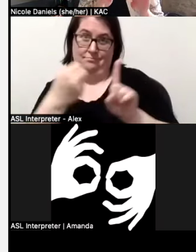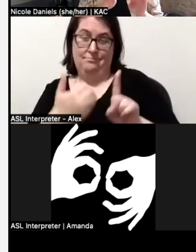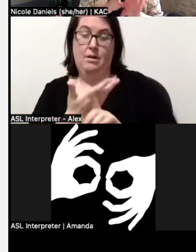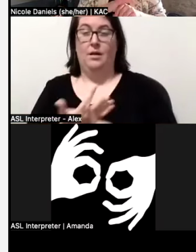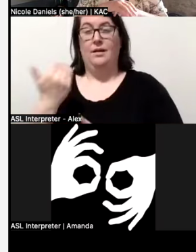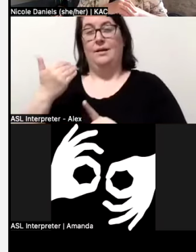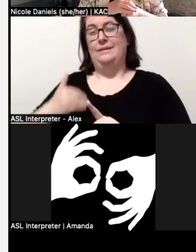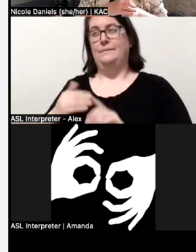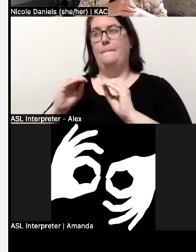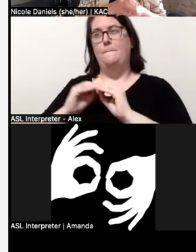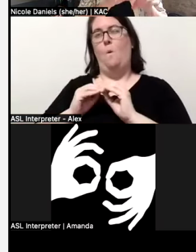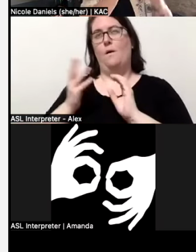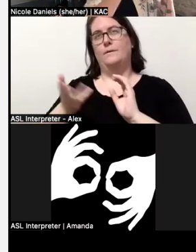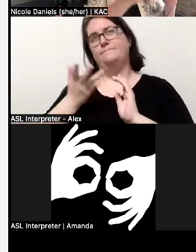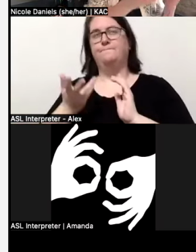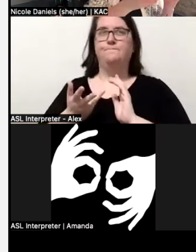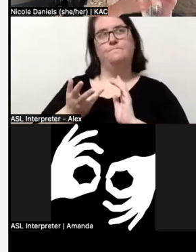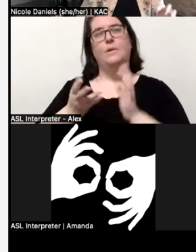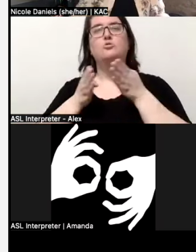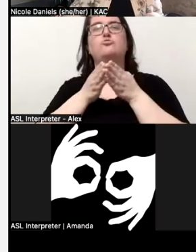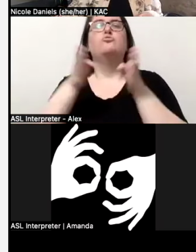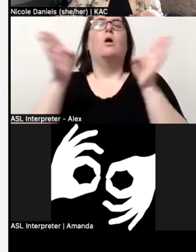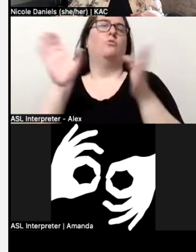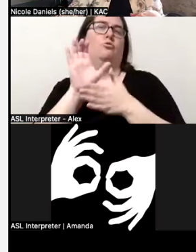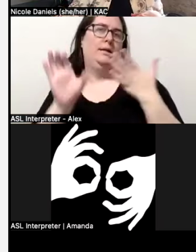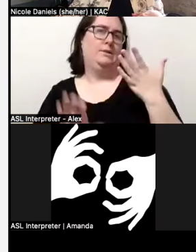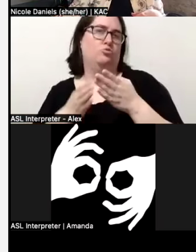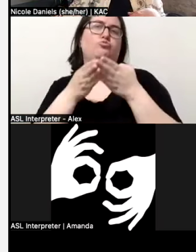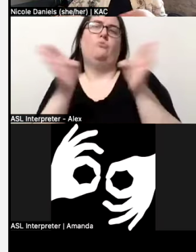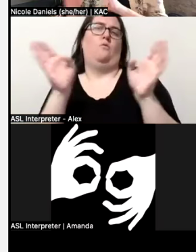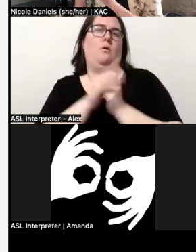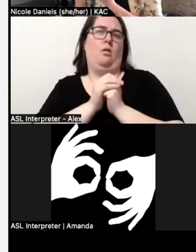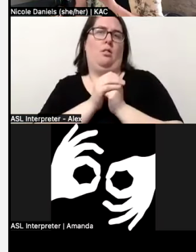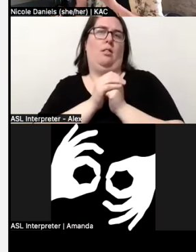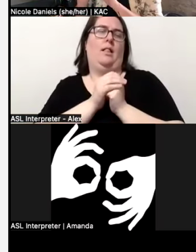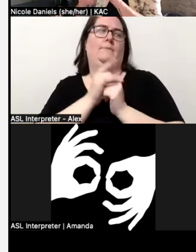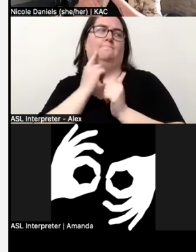a little more general criteria and then